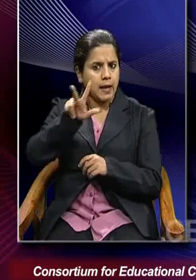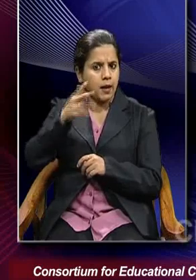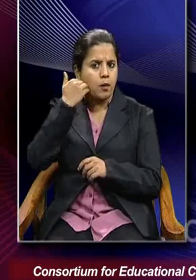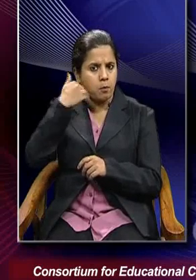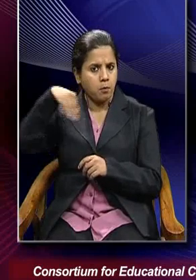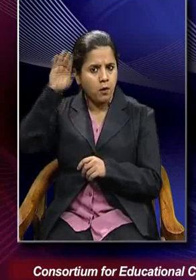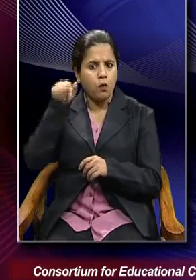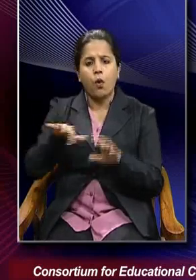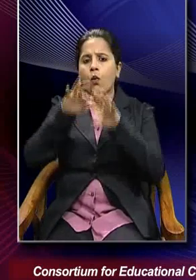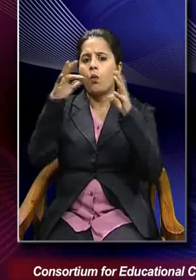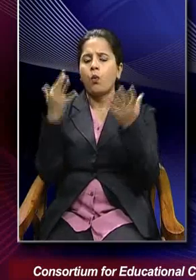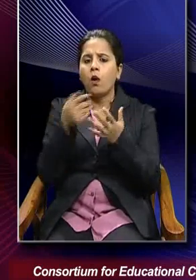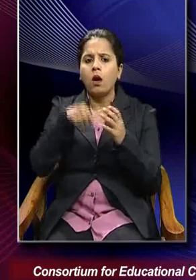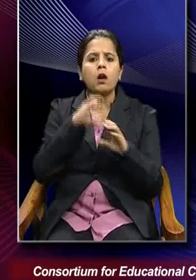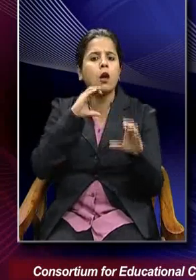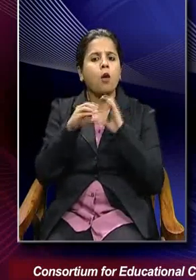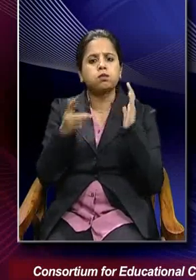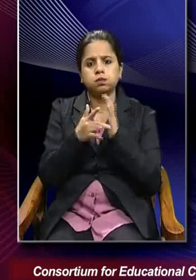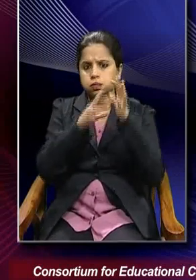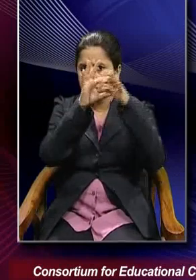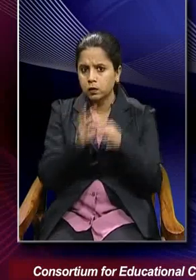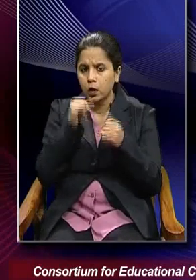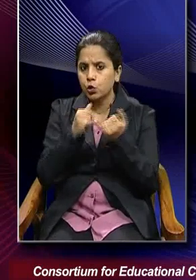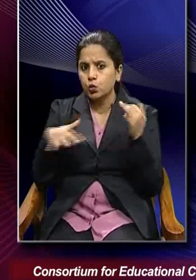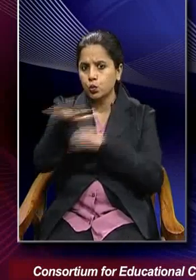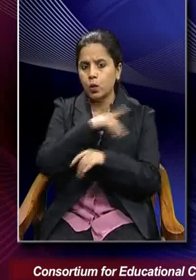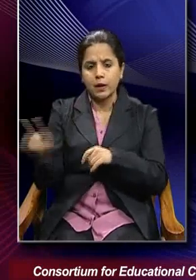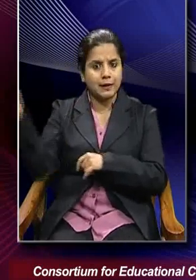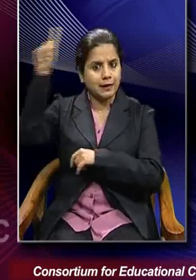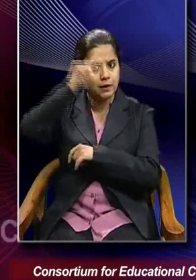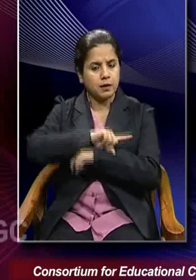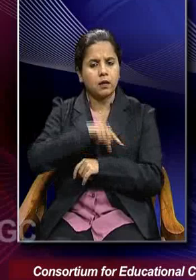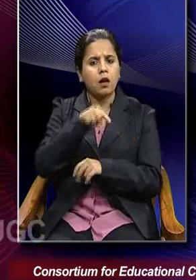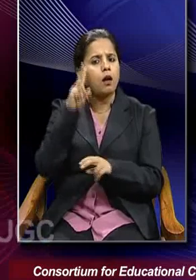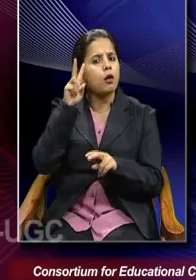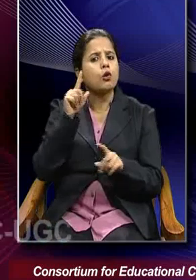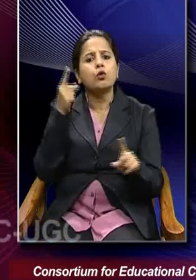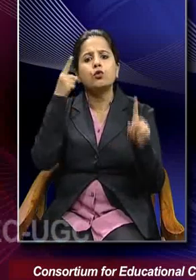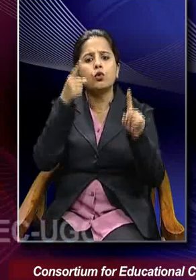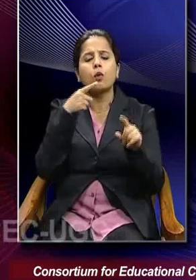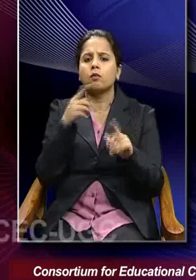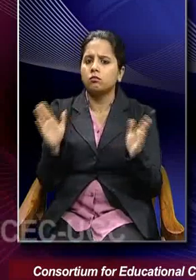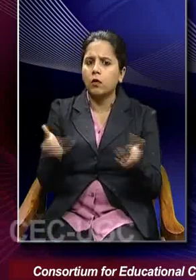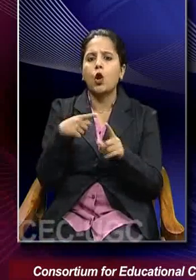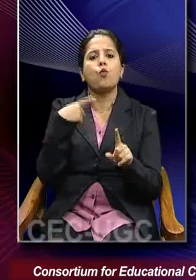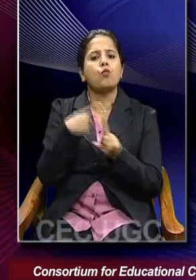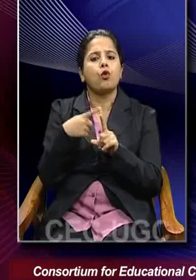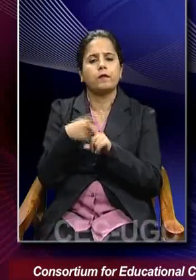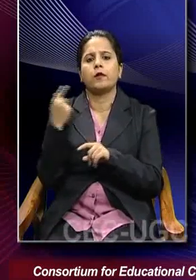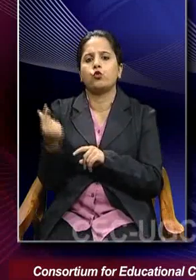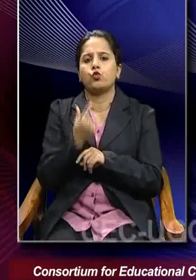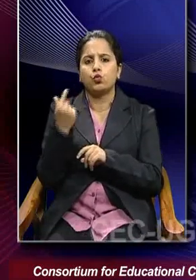the World Telecommunication and Information Society Day, with the theme of enabling positive use